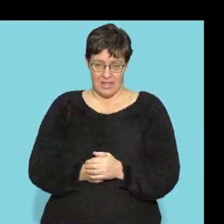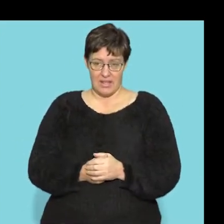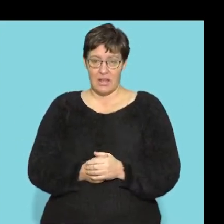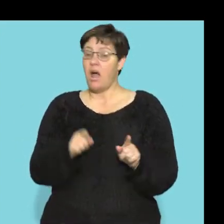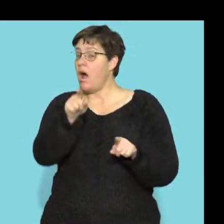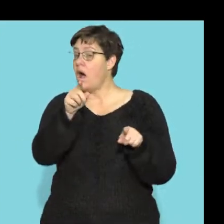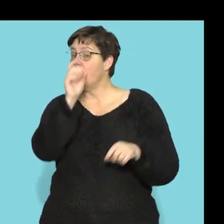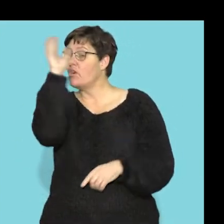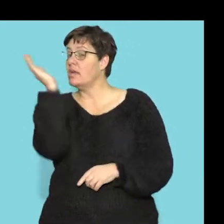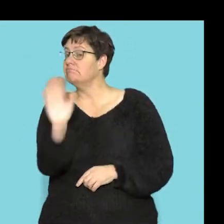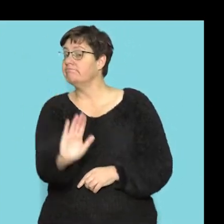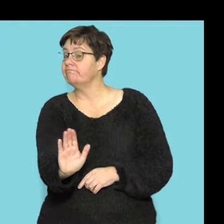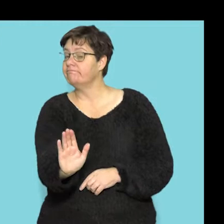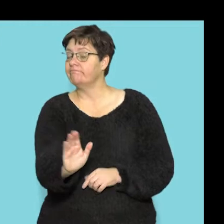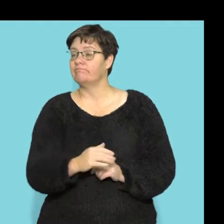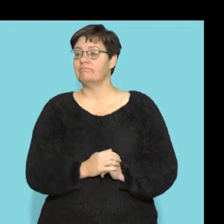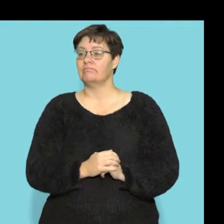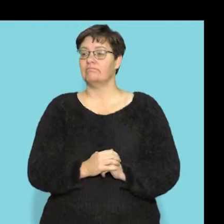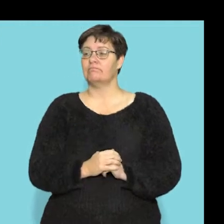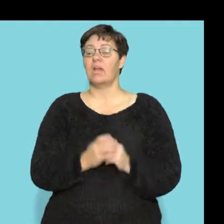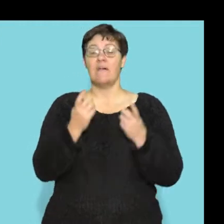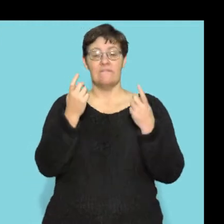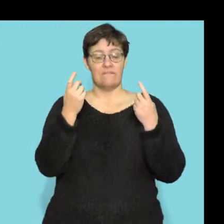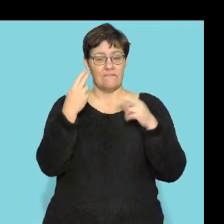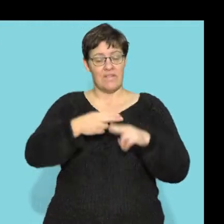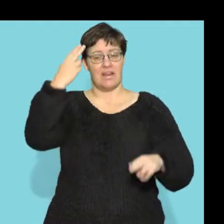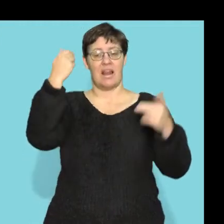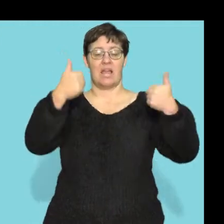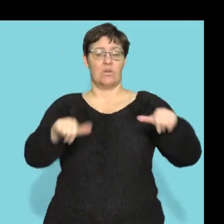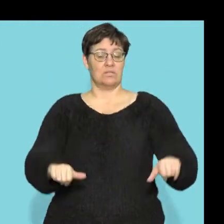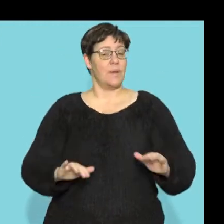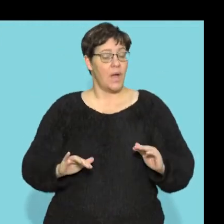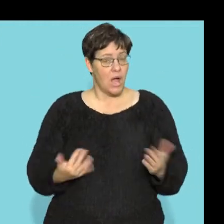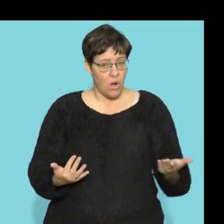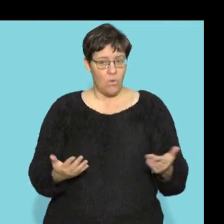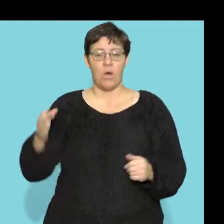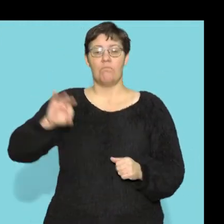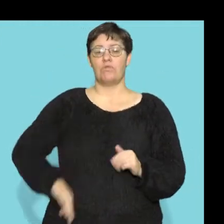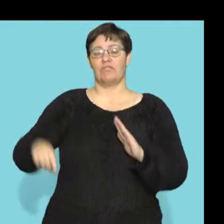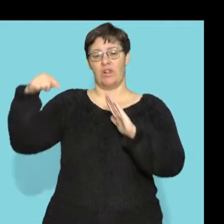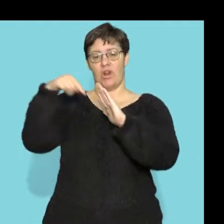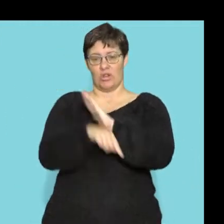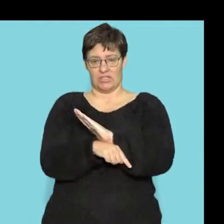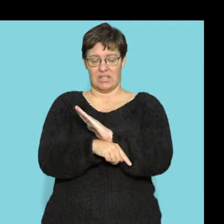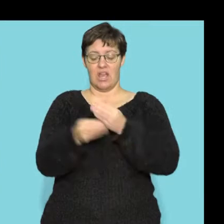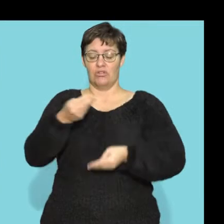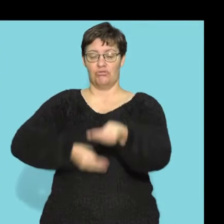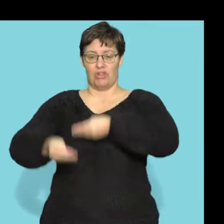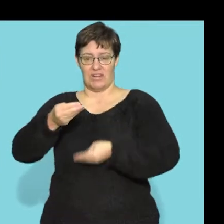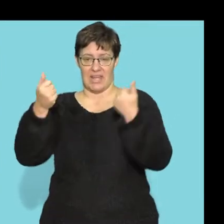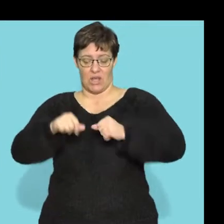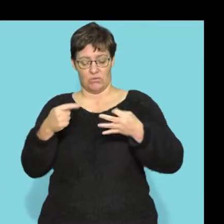also not forgetting that you could have final accounts in the form of your profit and loss and trading